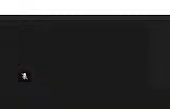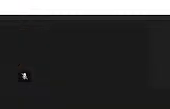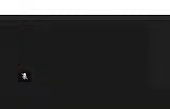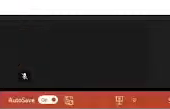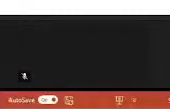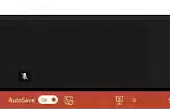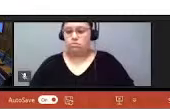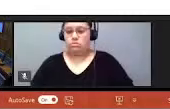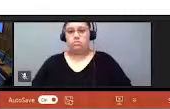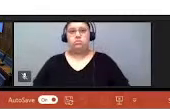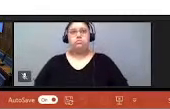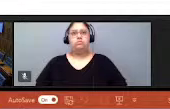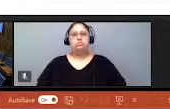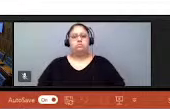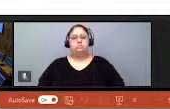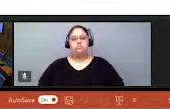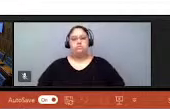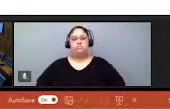again